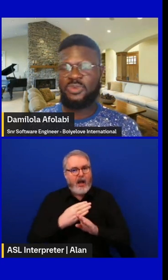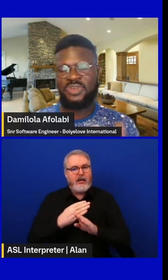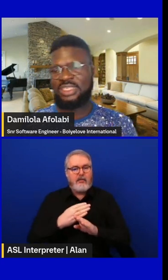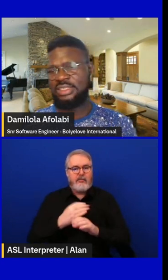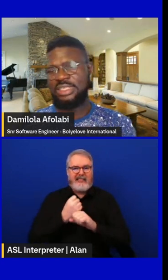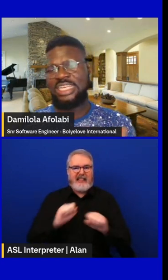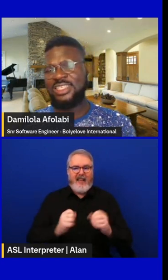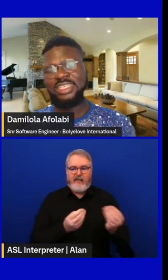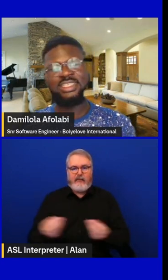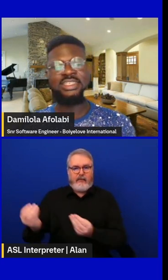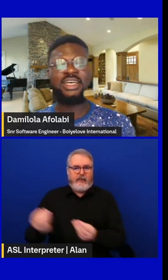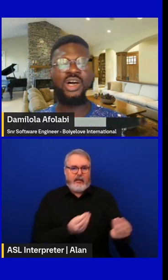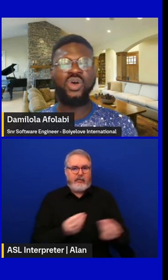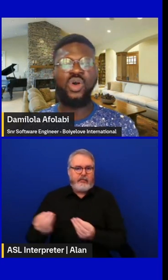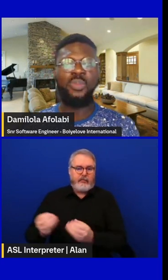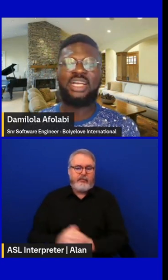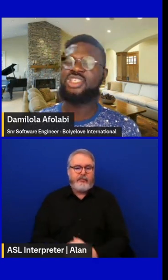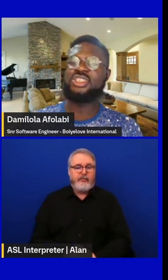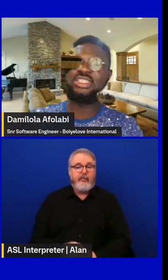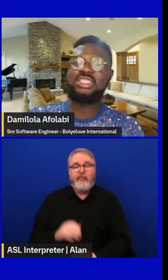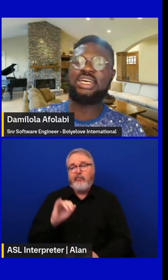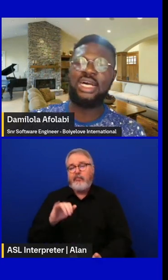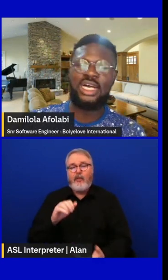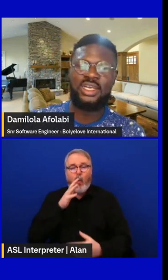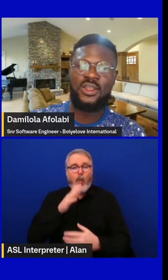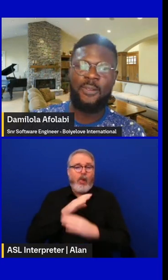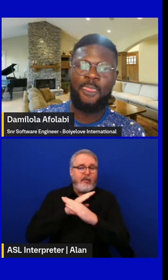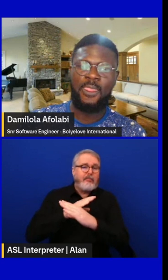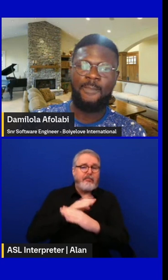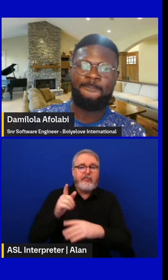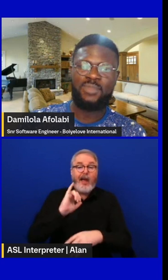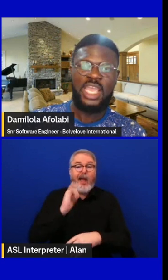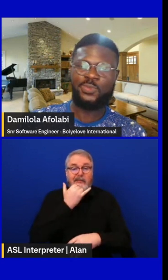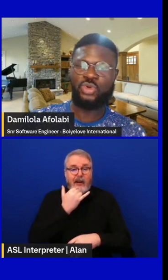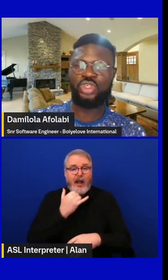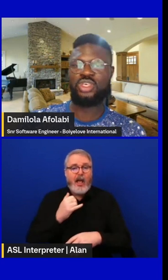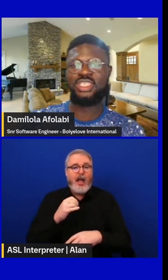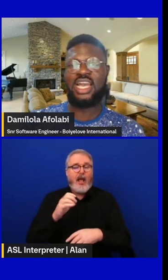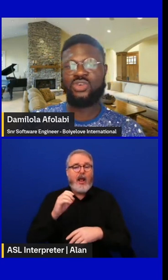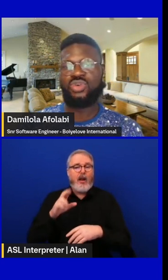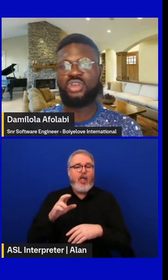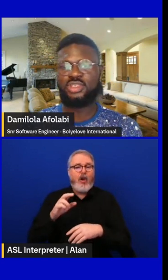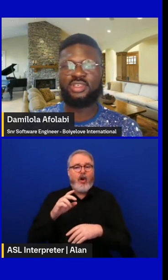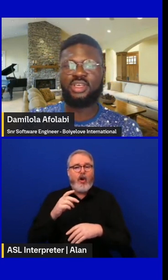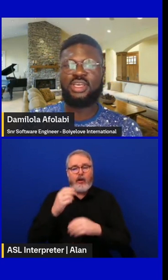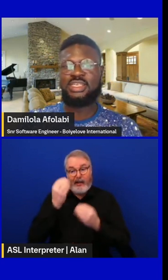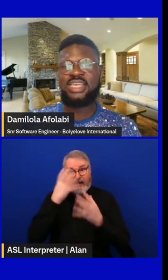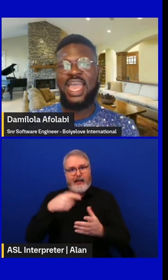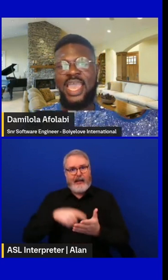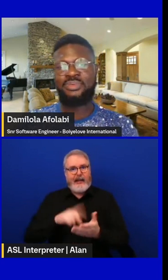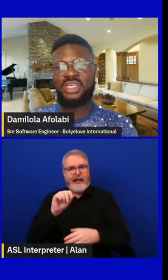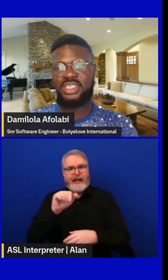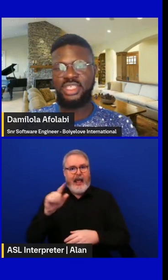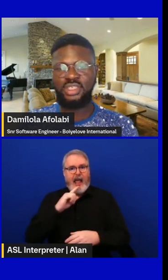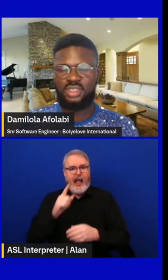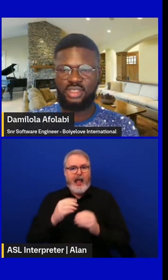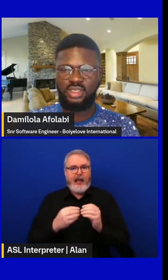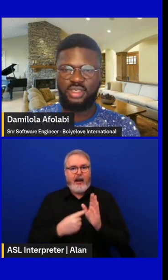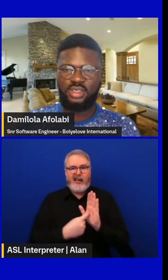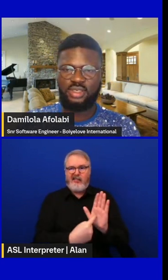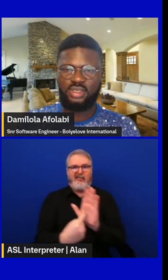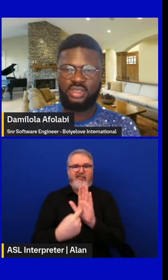So this prevents accidental or malicious data exposures across their hybrid